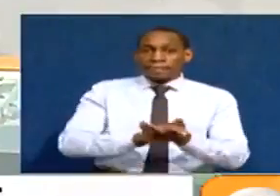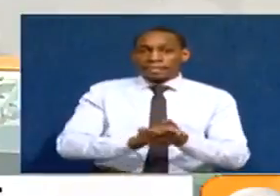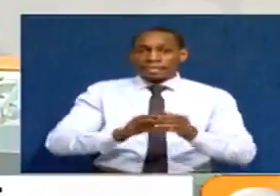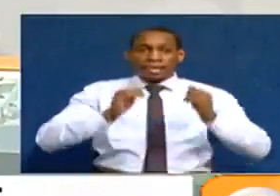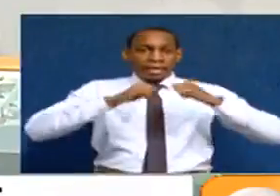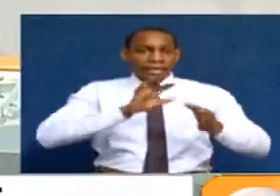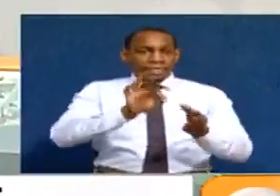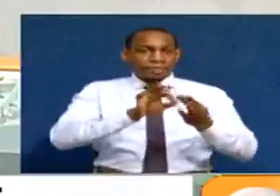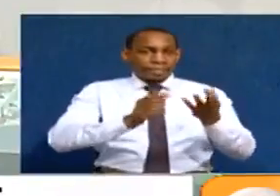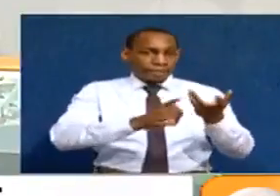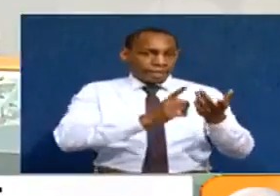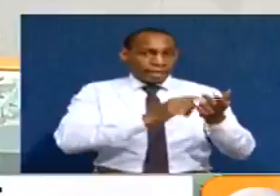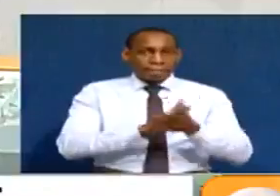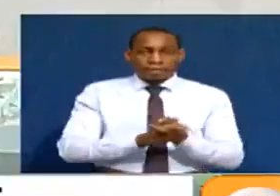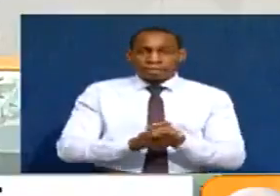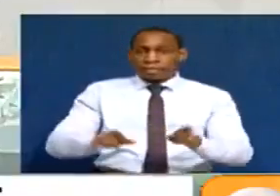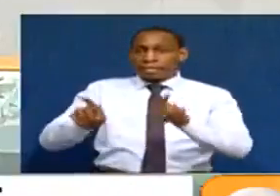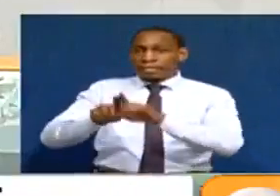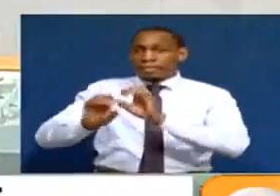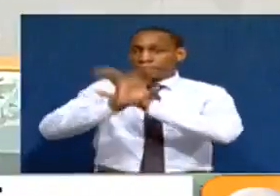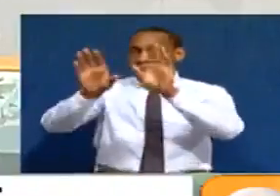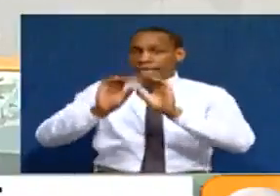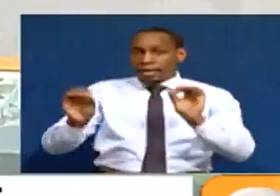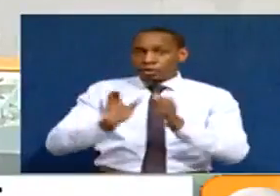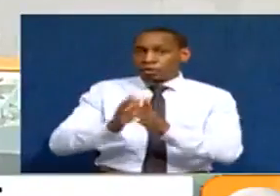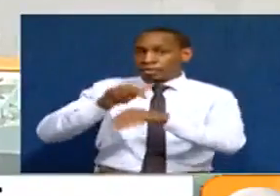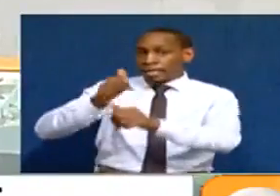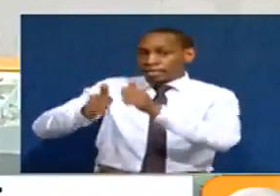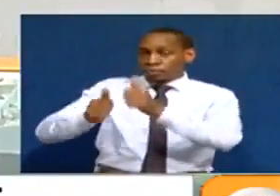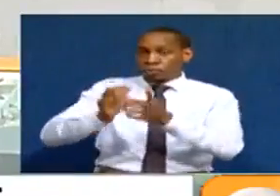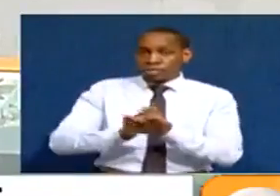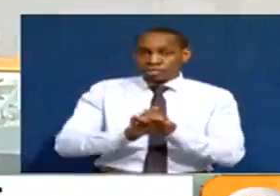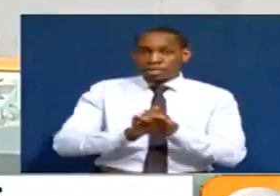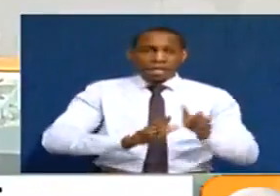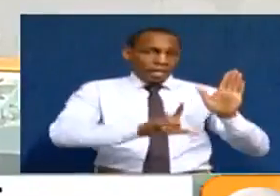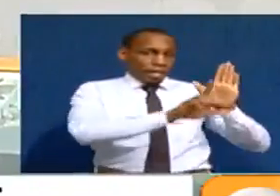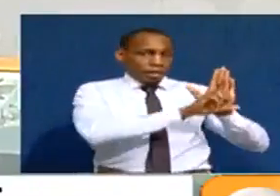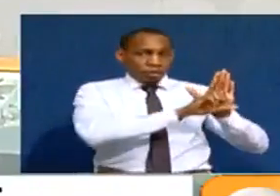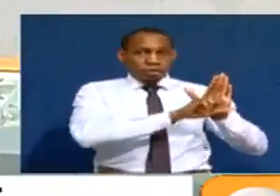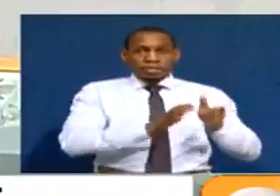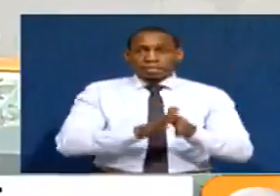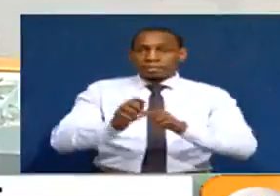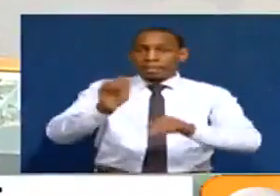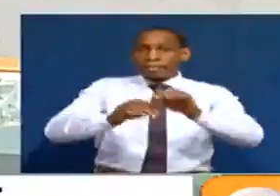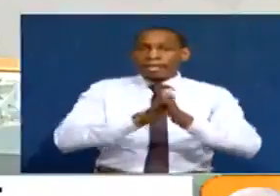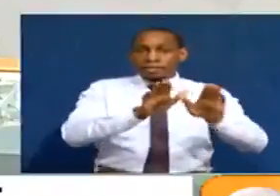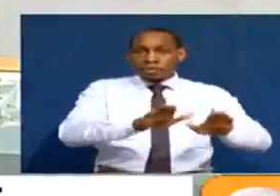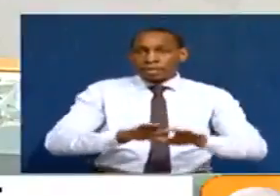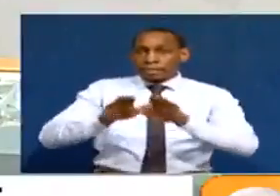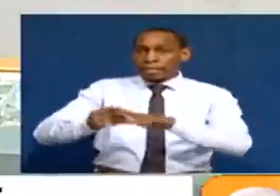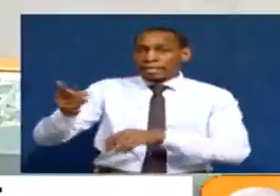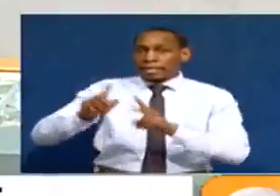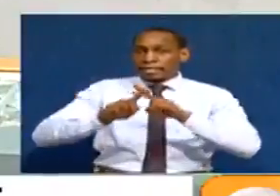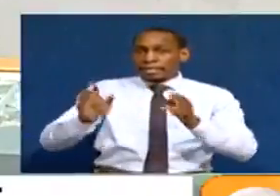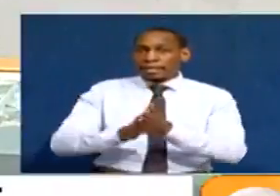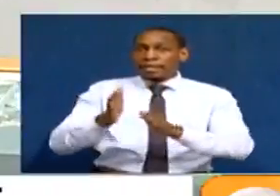on the specific figures. It is also not clear what period is covered by the new law, given that election campaigns in the country